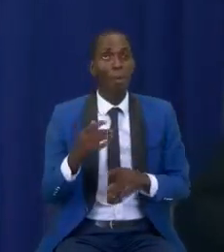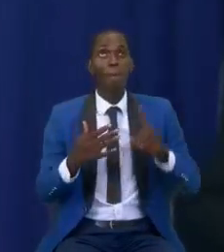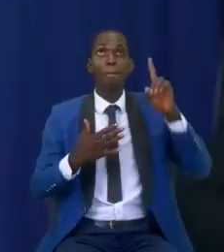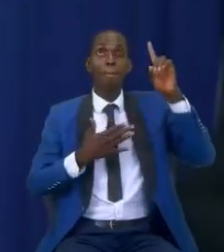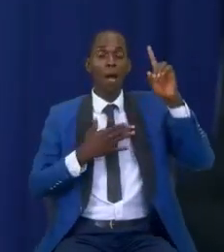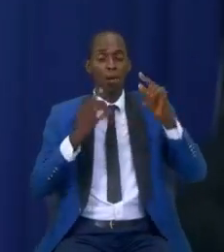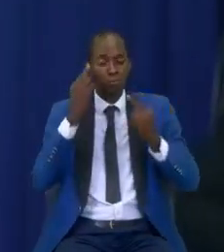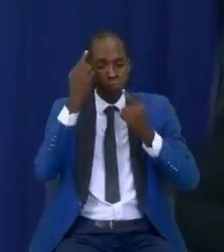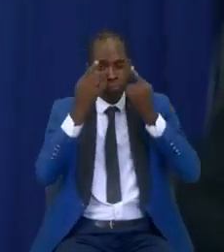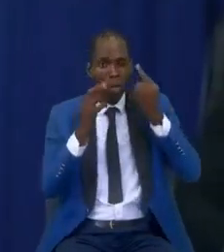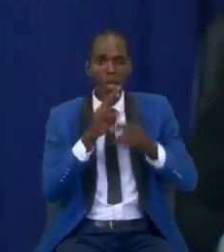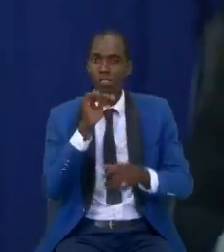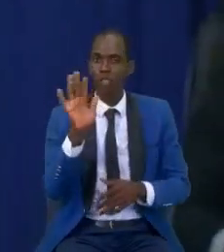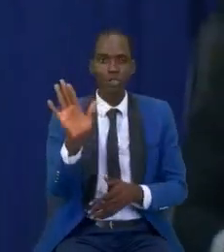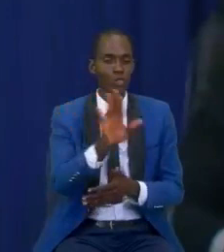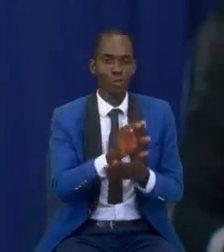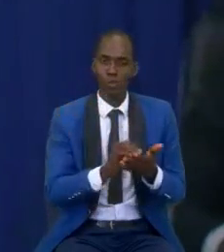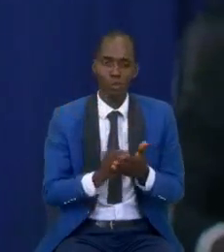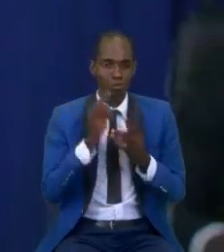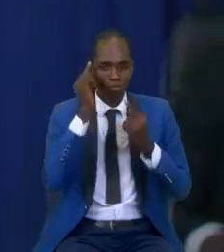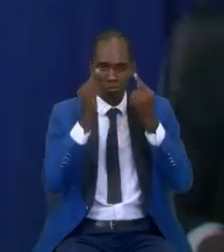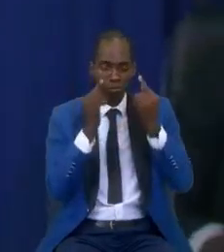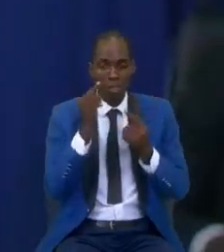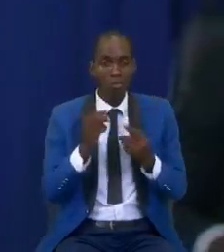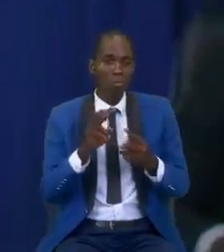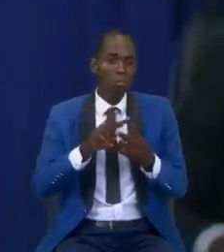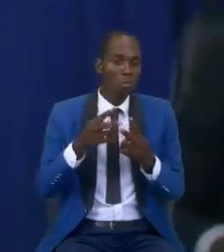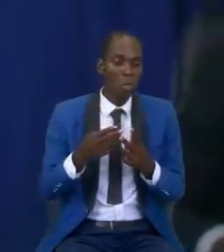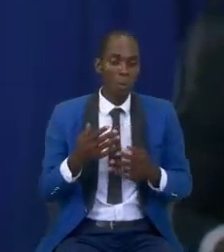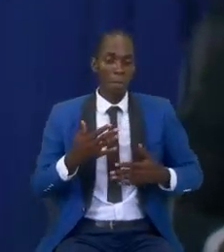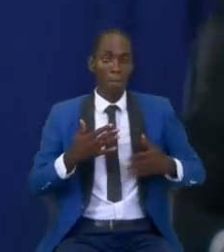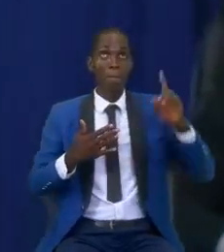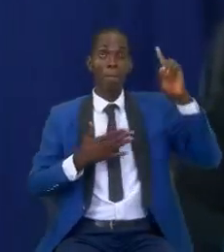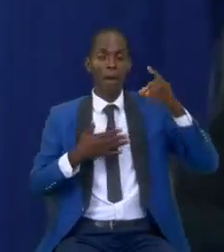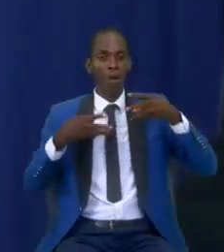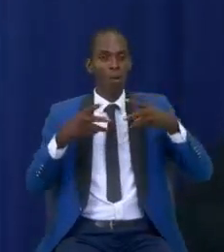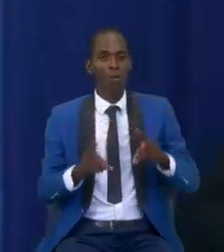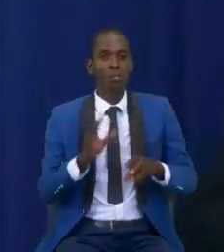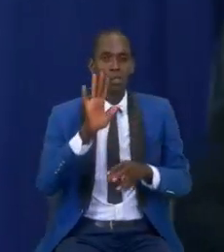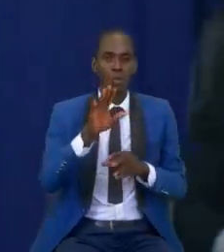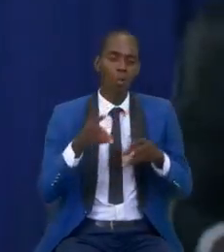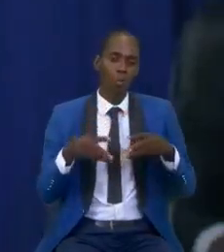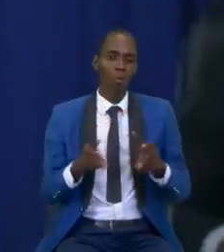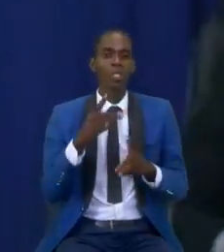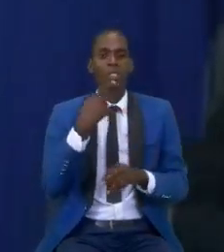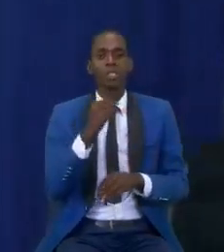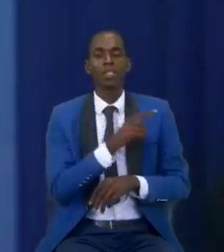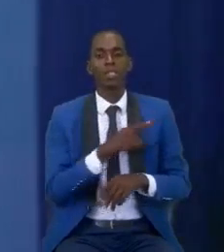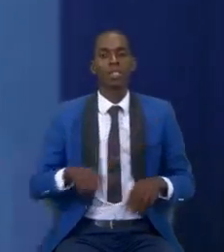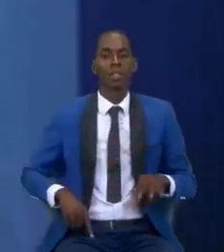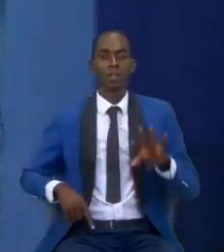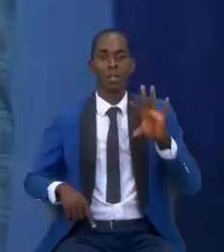ways your ways my ways, says the Lord. In verse 9, it says, for as the heavens